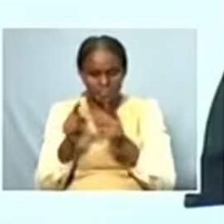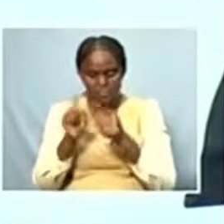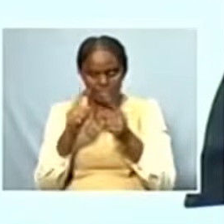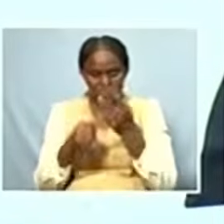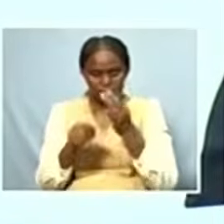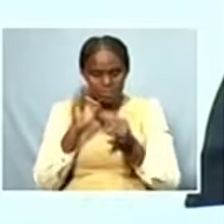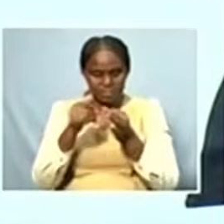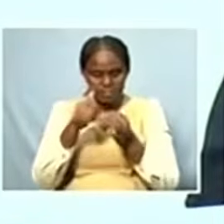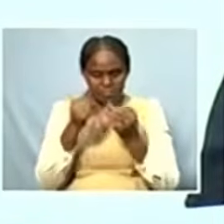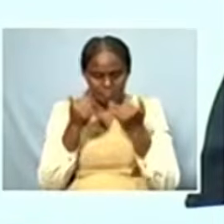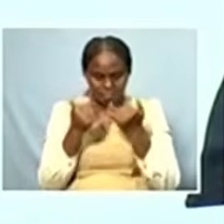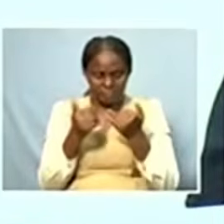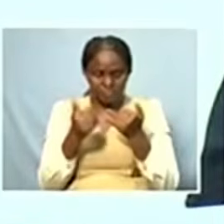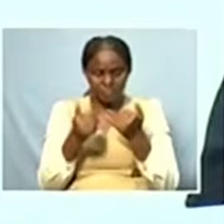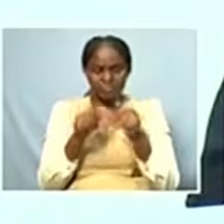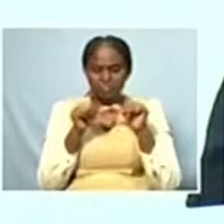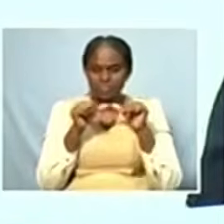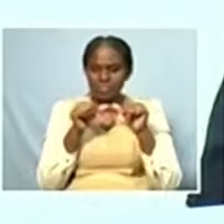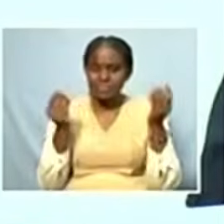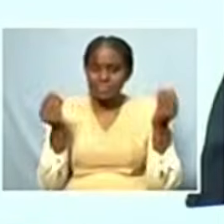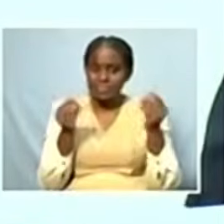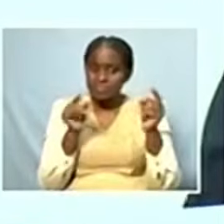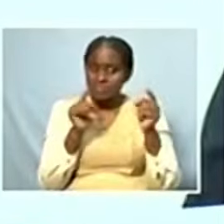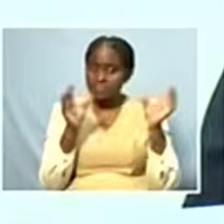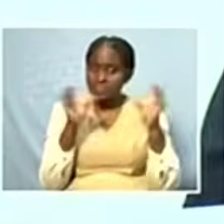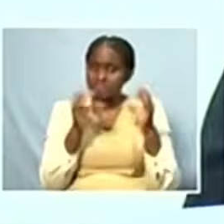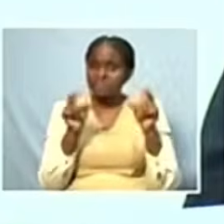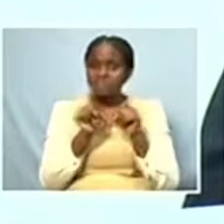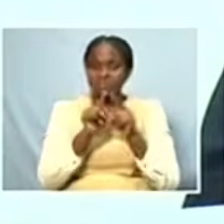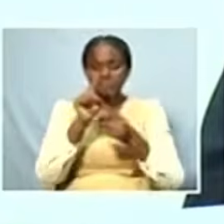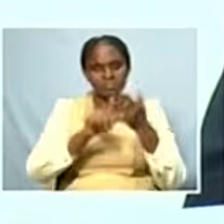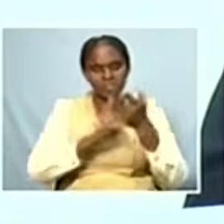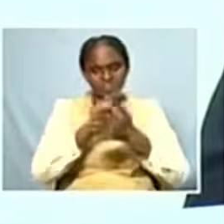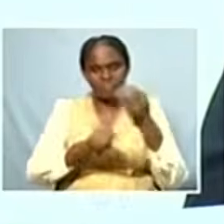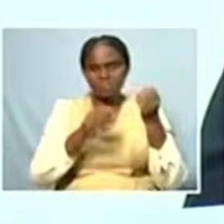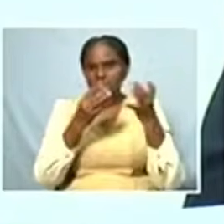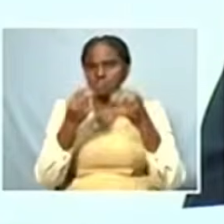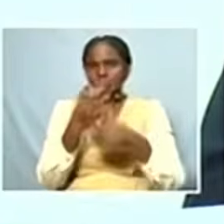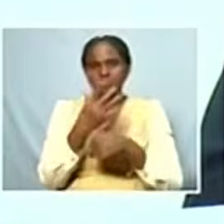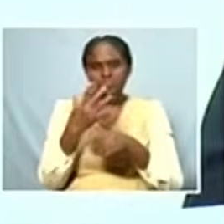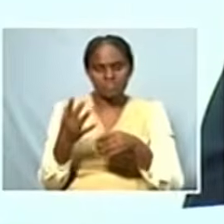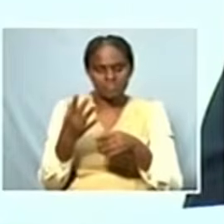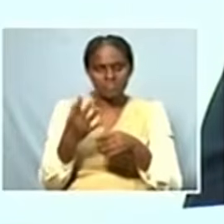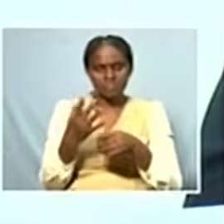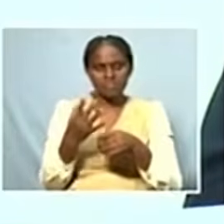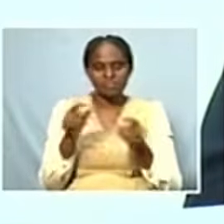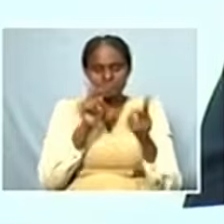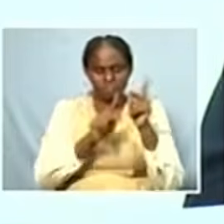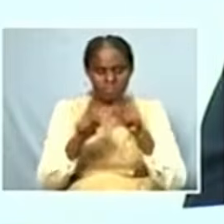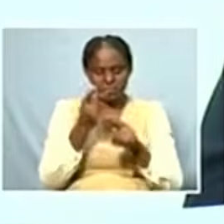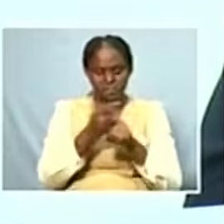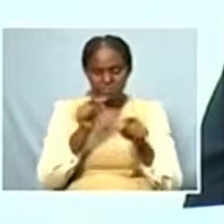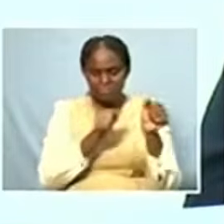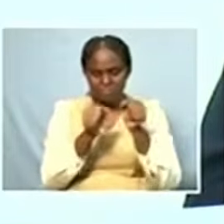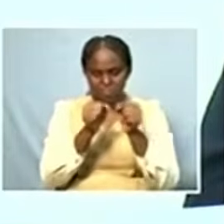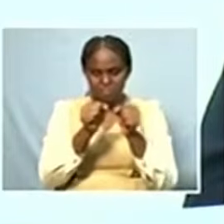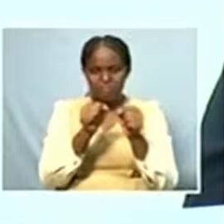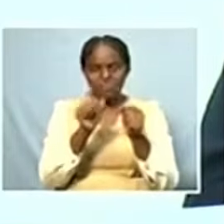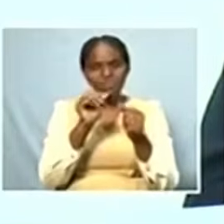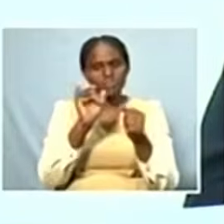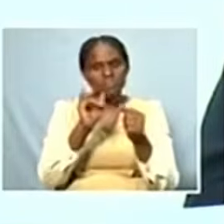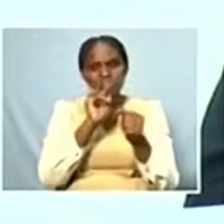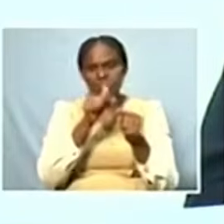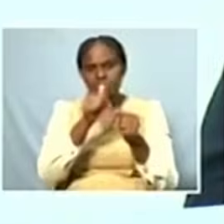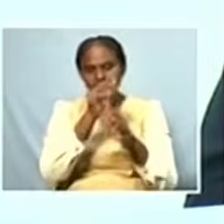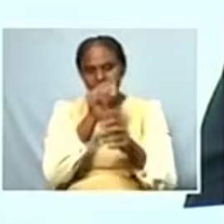if you are stringent on the class, it eliminates a lot of people from the system, although you